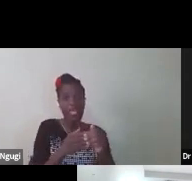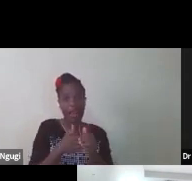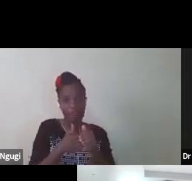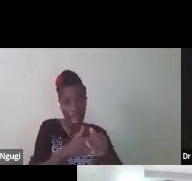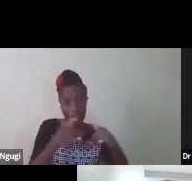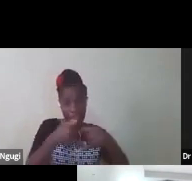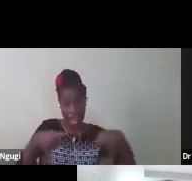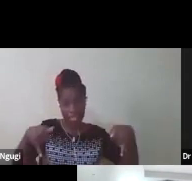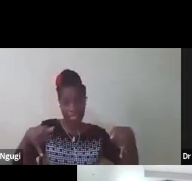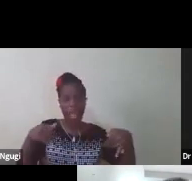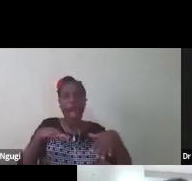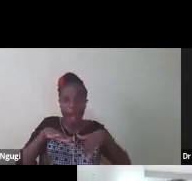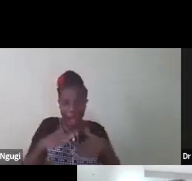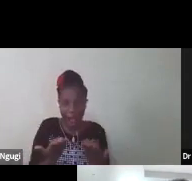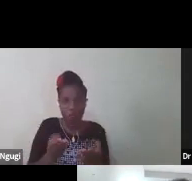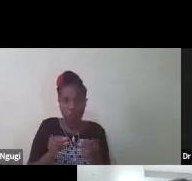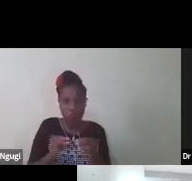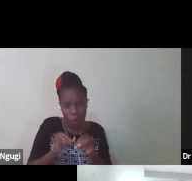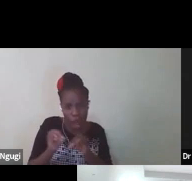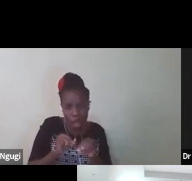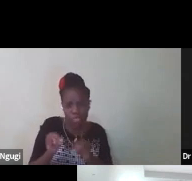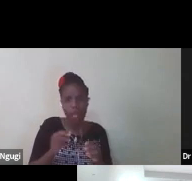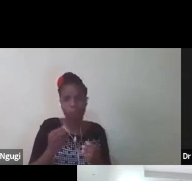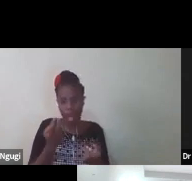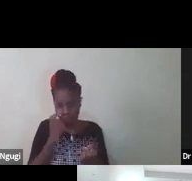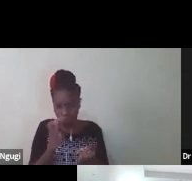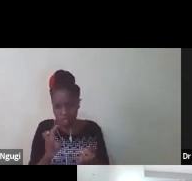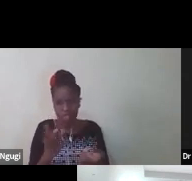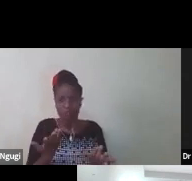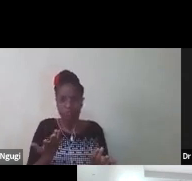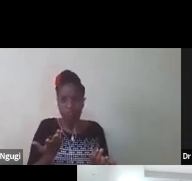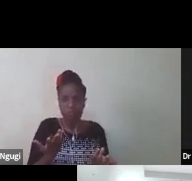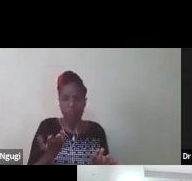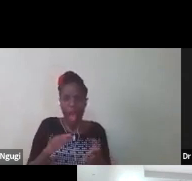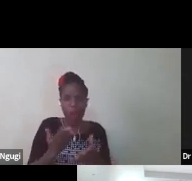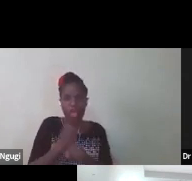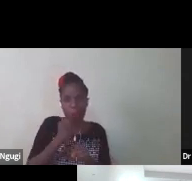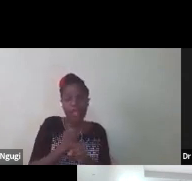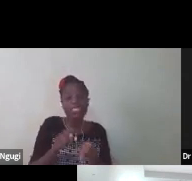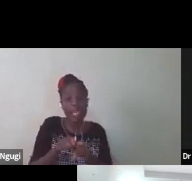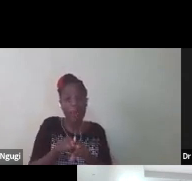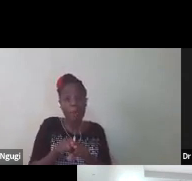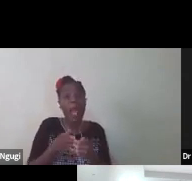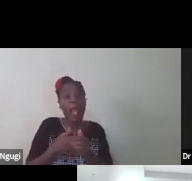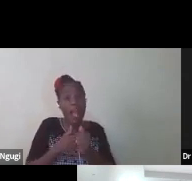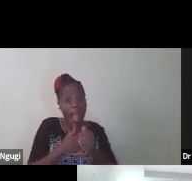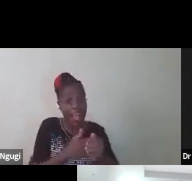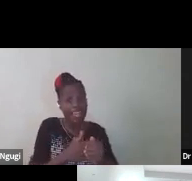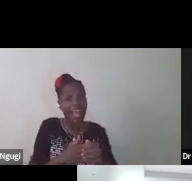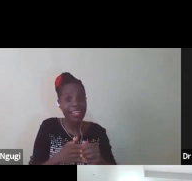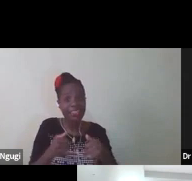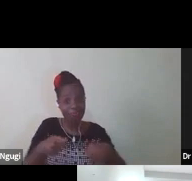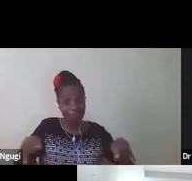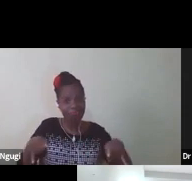them to monitor them. And they were part of the development of the guidelines anyway. So they get input to it, and they fully appreciate